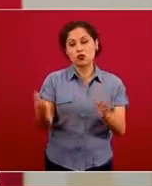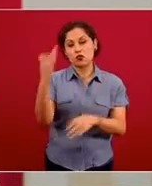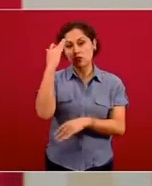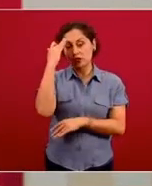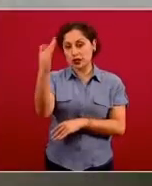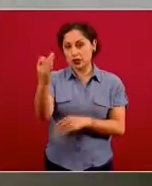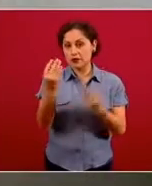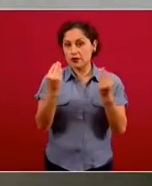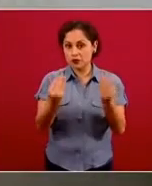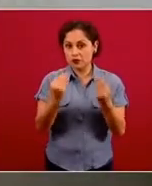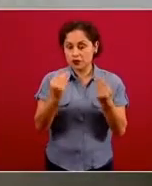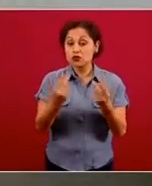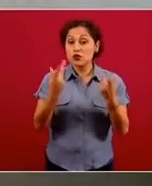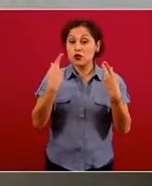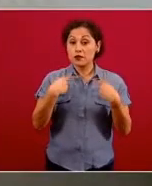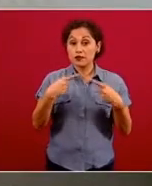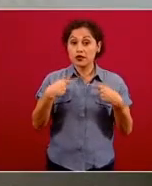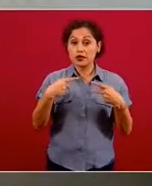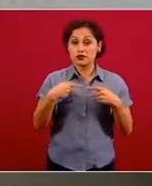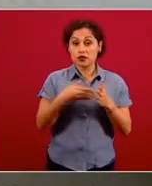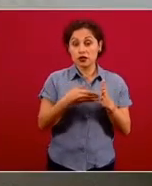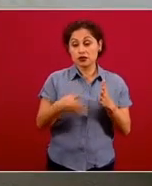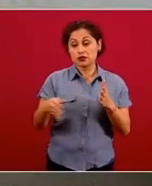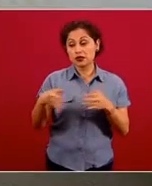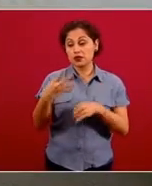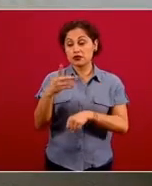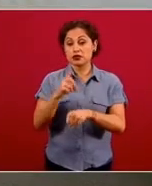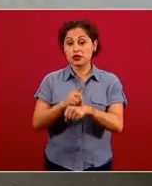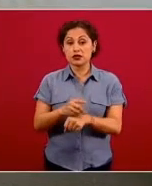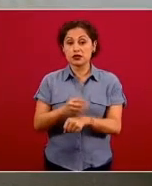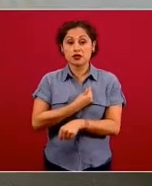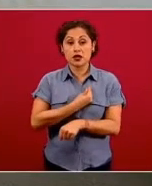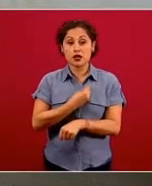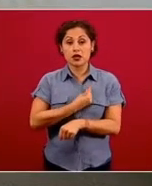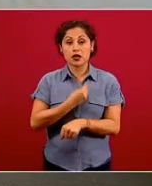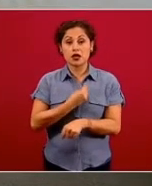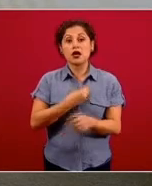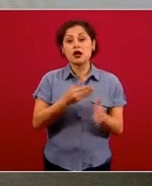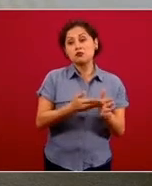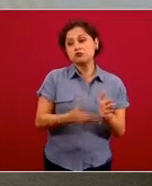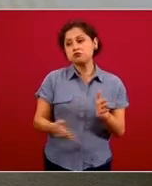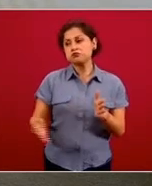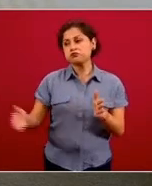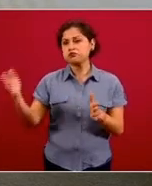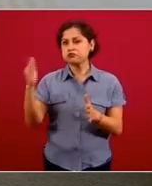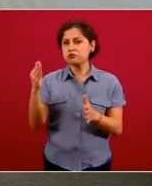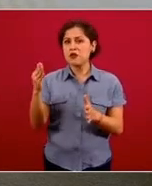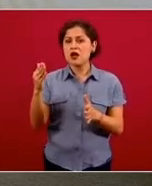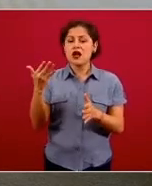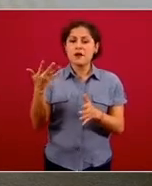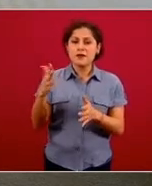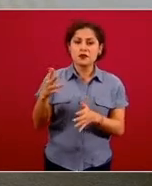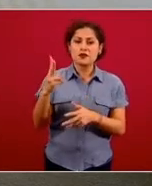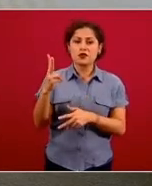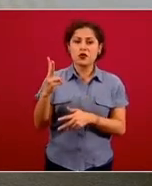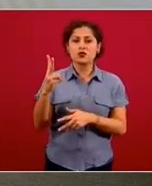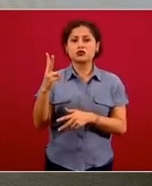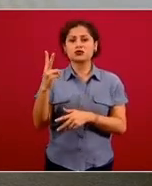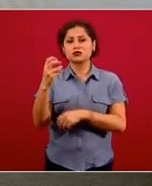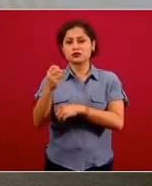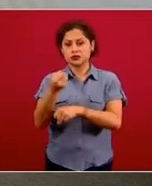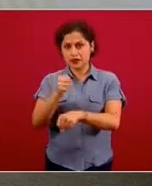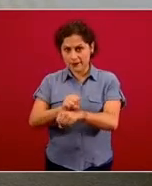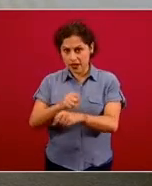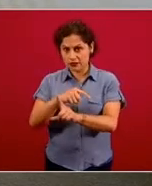takes quite a while to get over the virus. So people who have been in a critical state, it